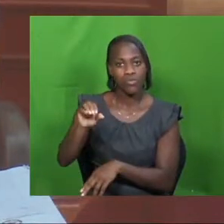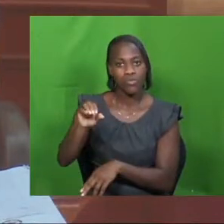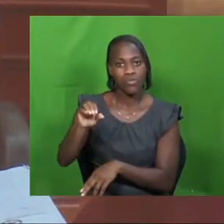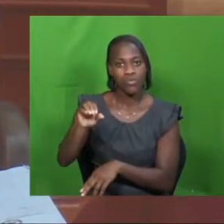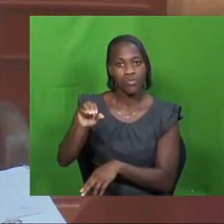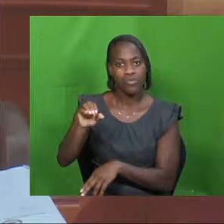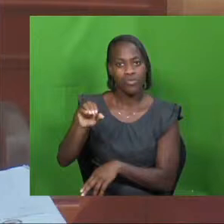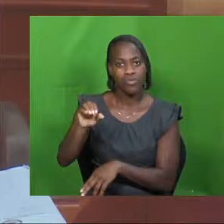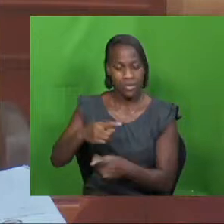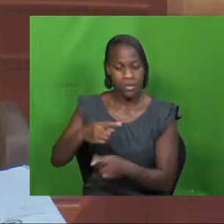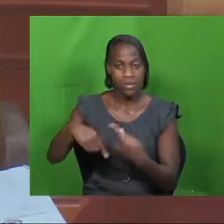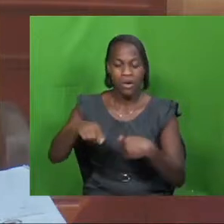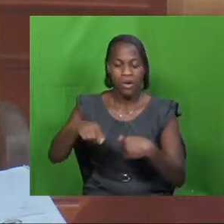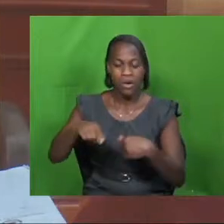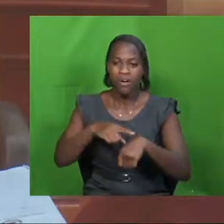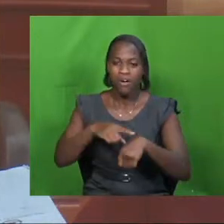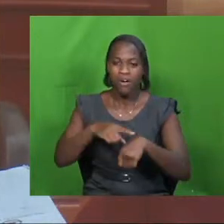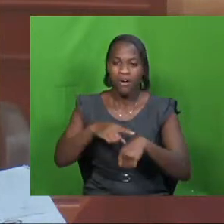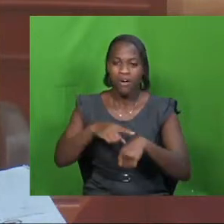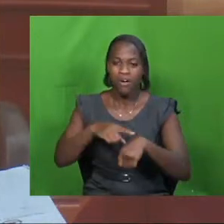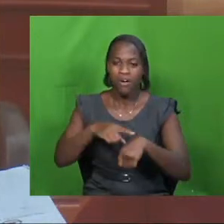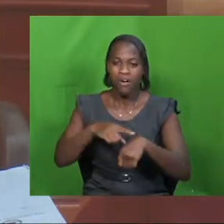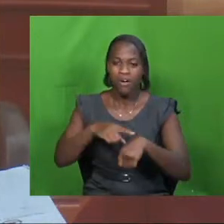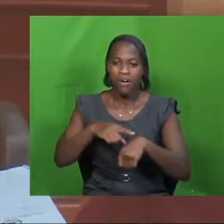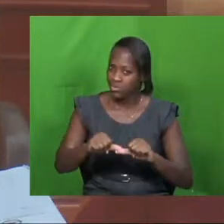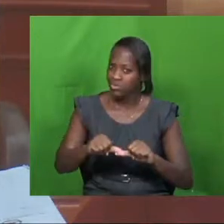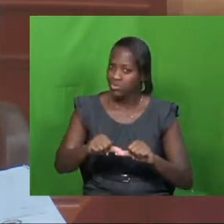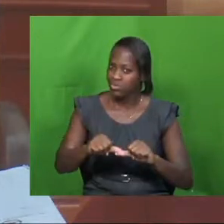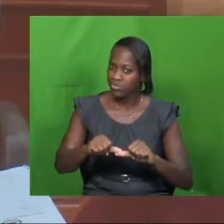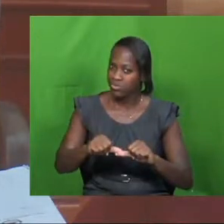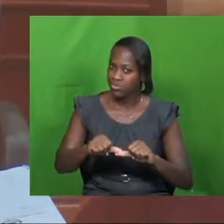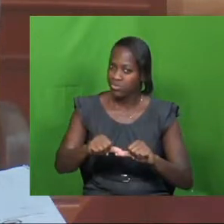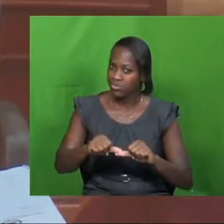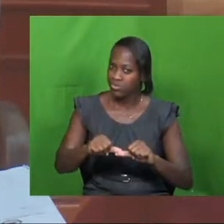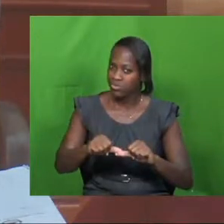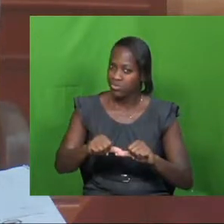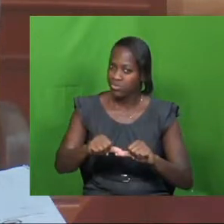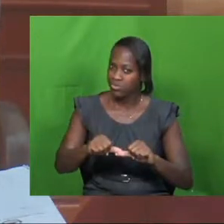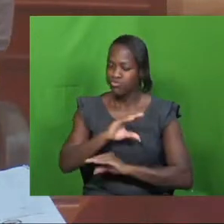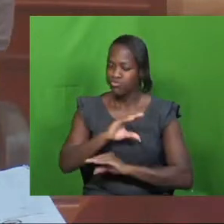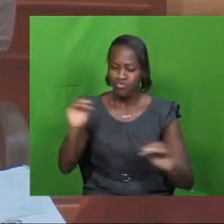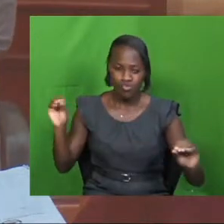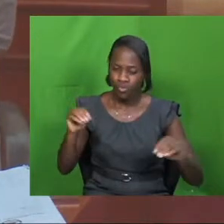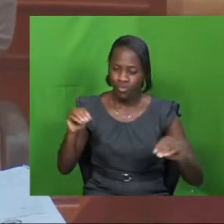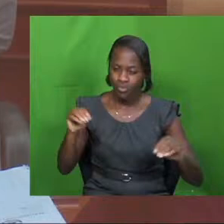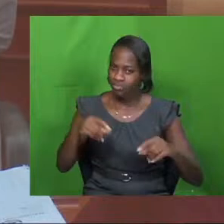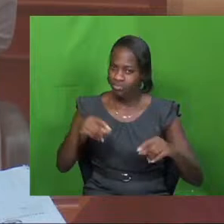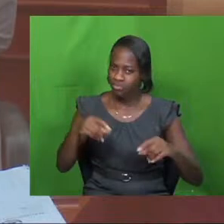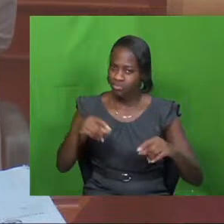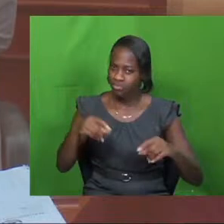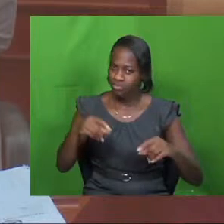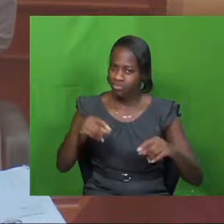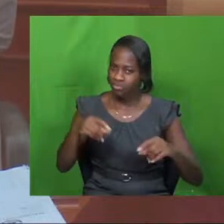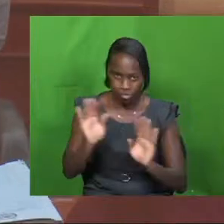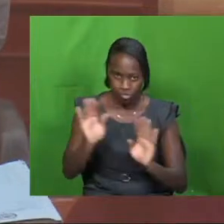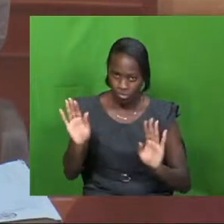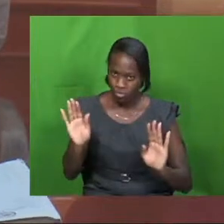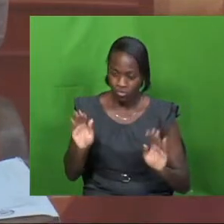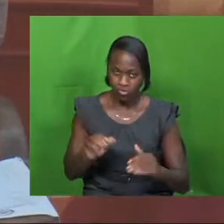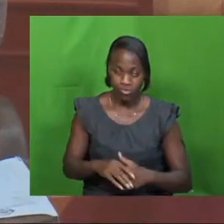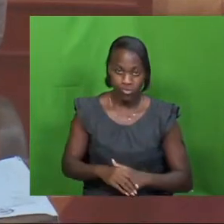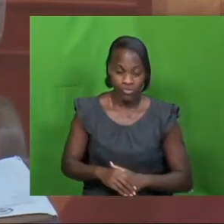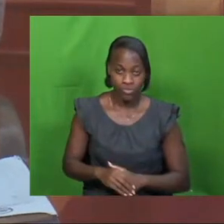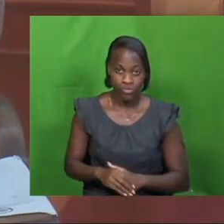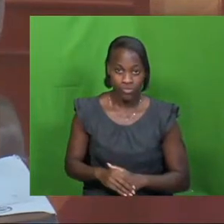on football, to continue with his statement. There was no suspension. There was no...